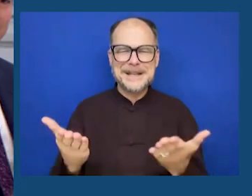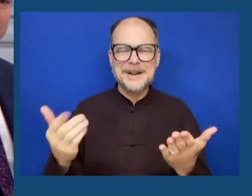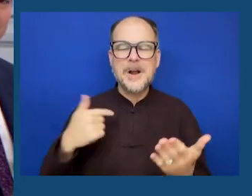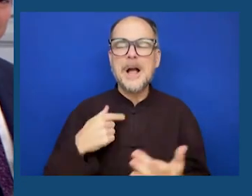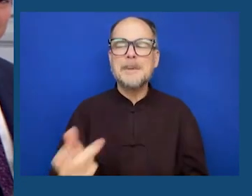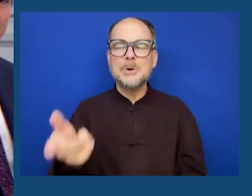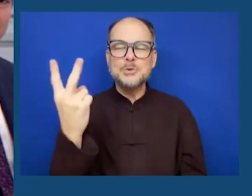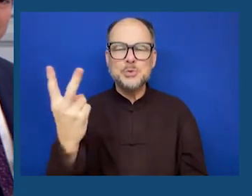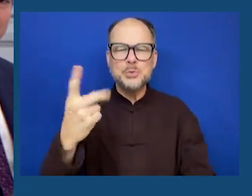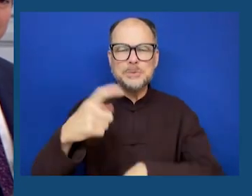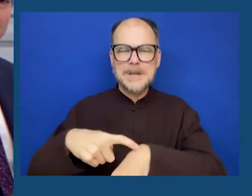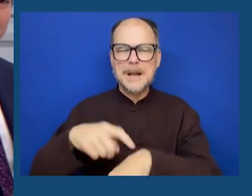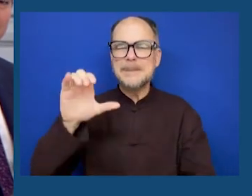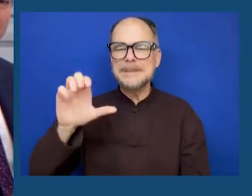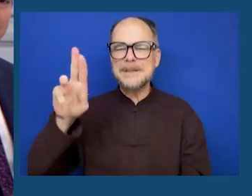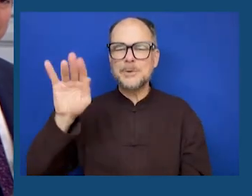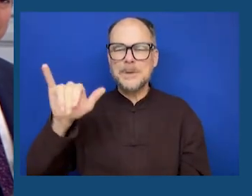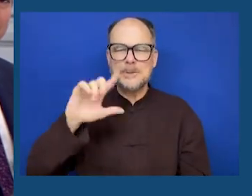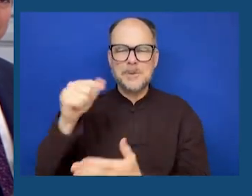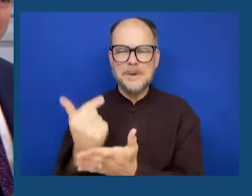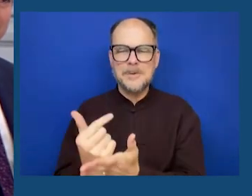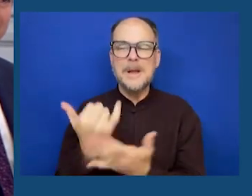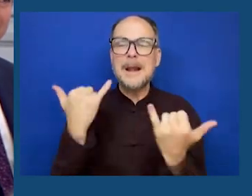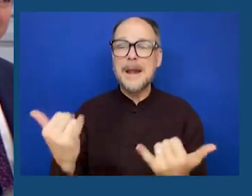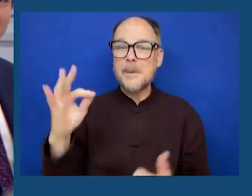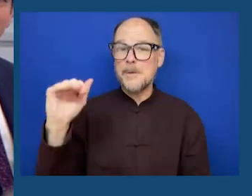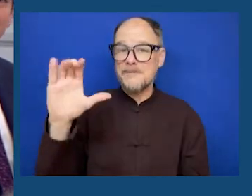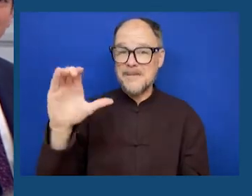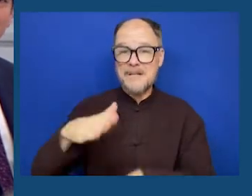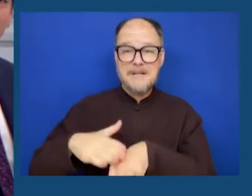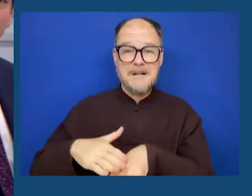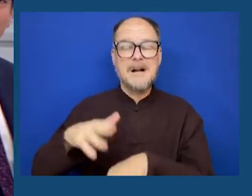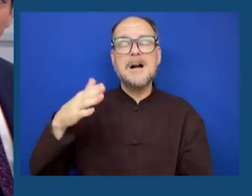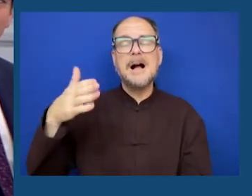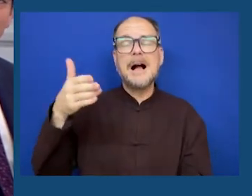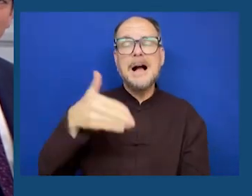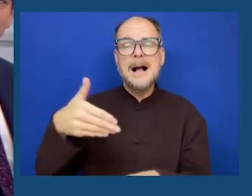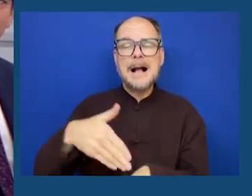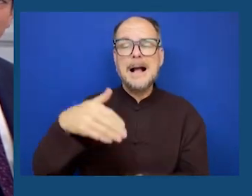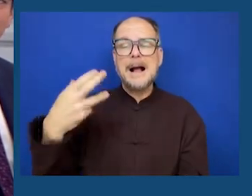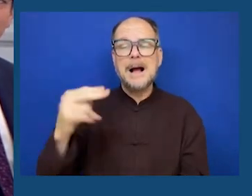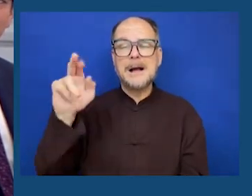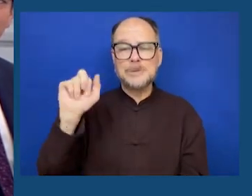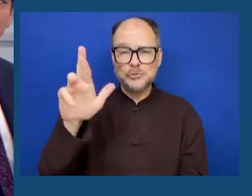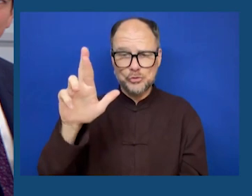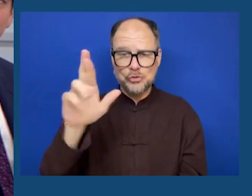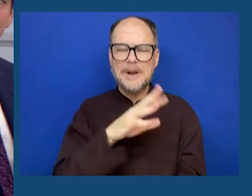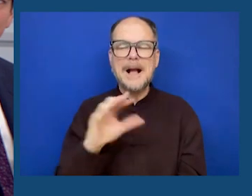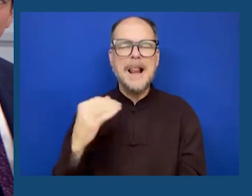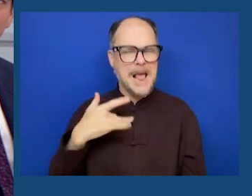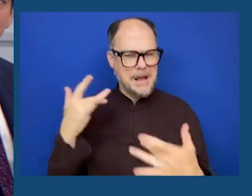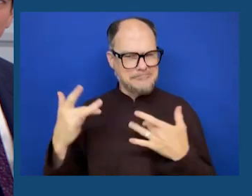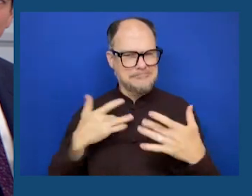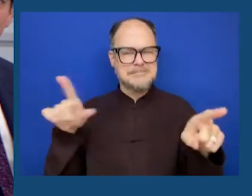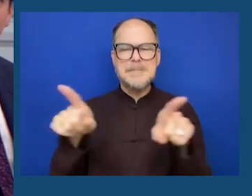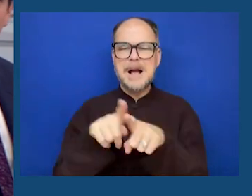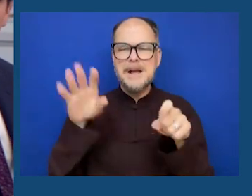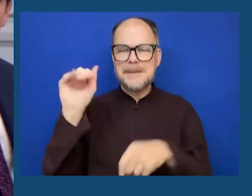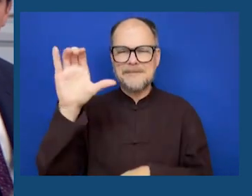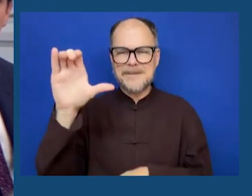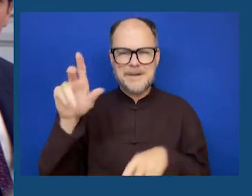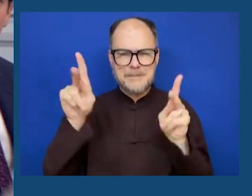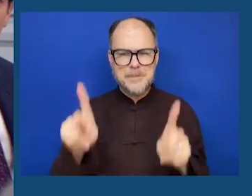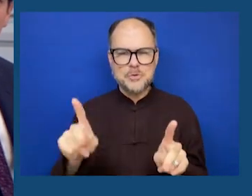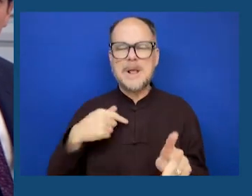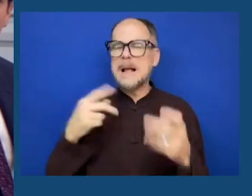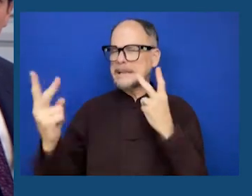I'm now a faculty member at Hunter, and so I've seen both sides as a student, as a faculty member, the power of public education, especially at